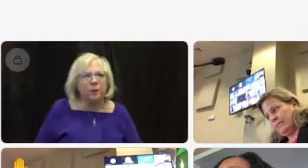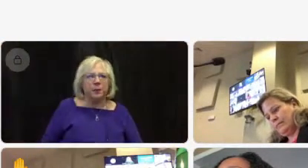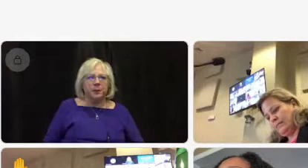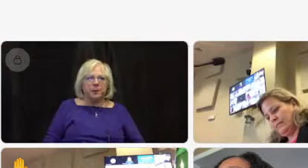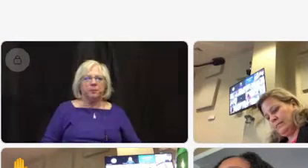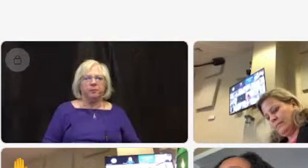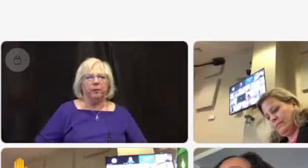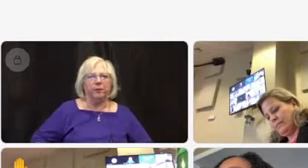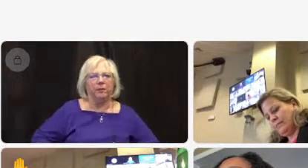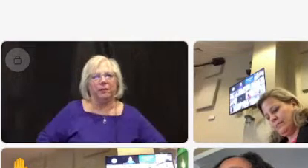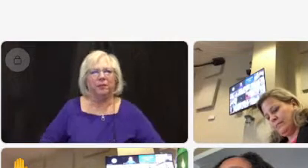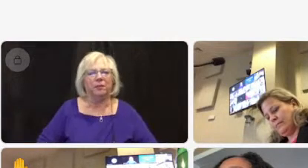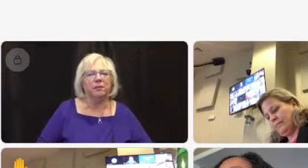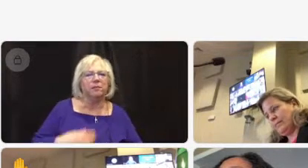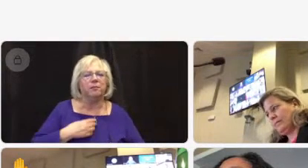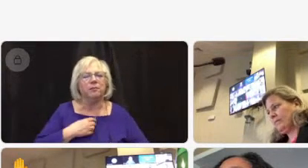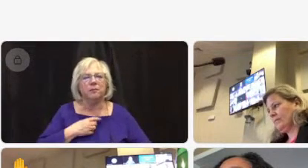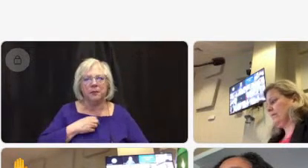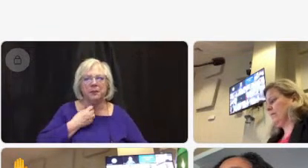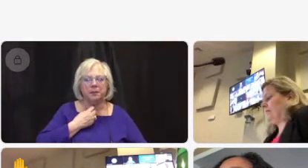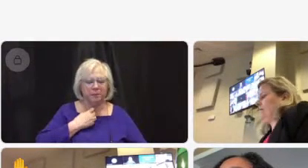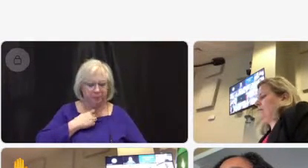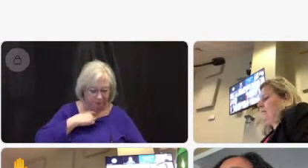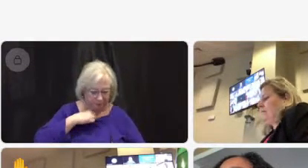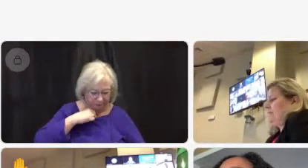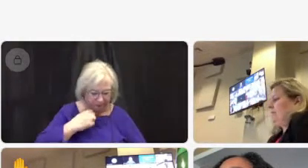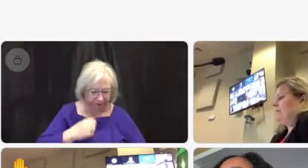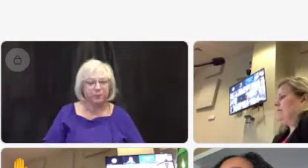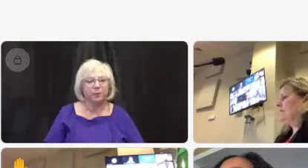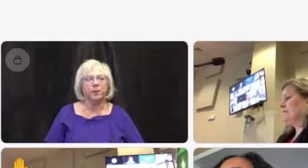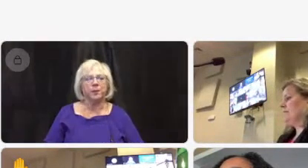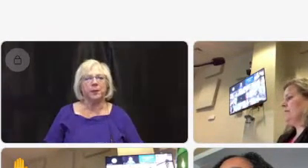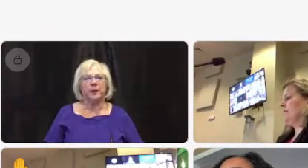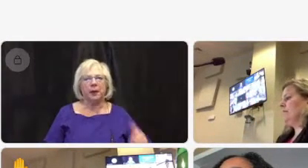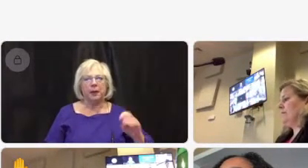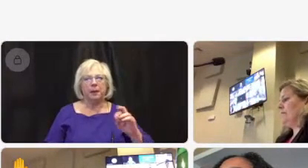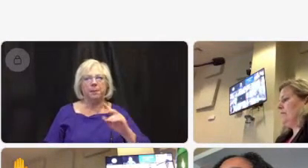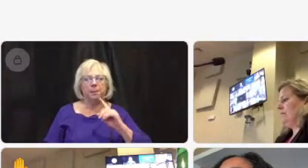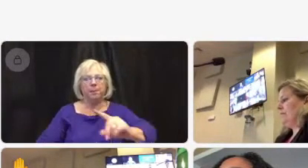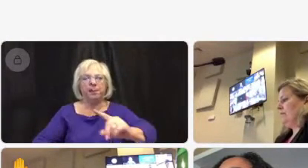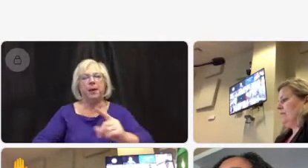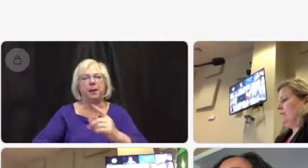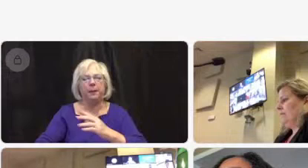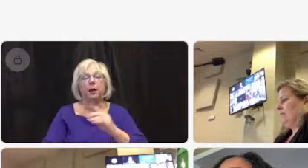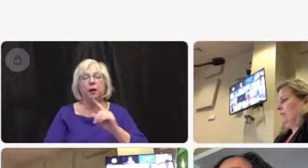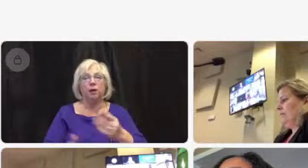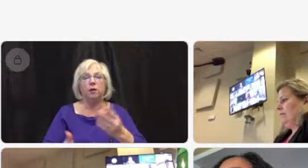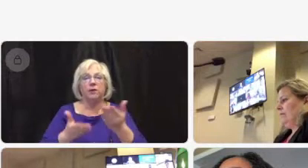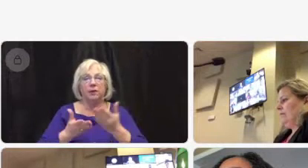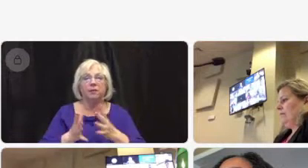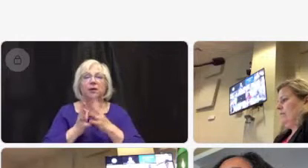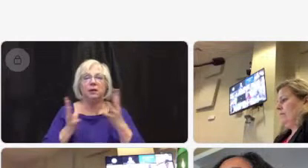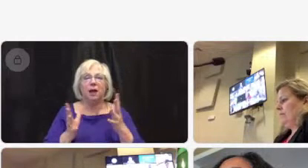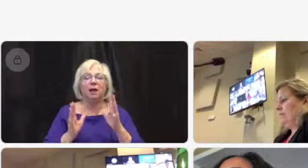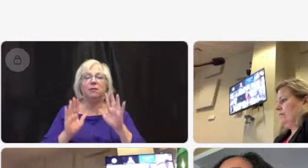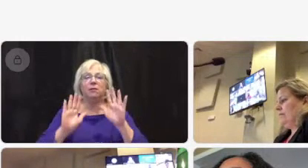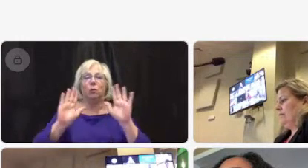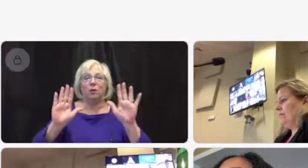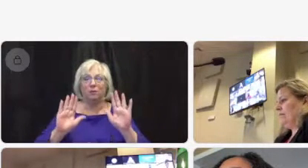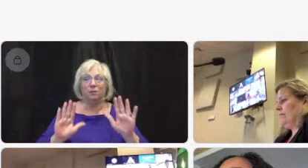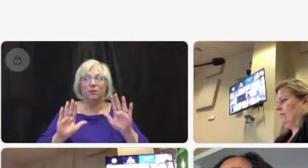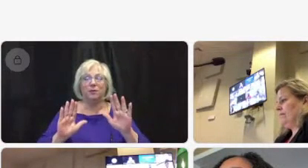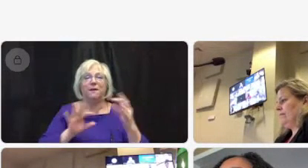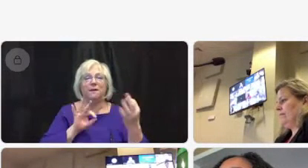All right, well, everyone, my goal, you all have given a lot of great feedback, and I'm grateful for